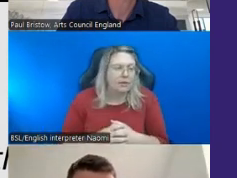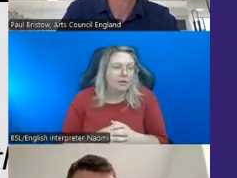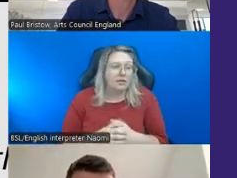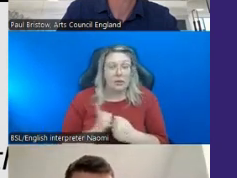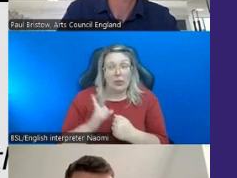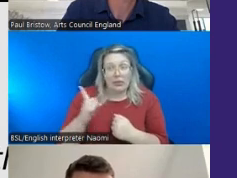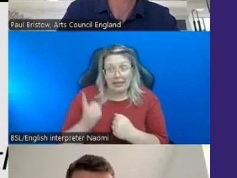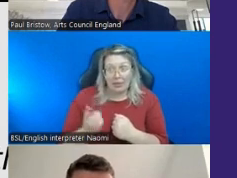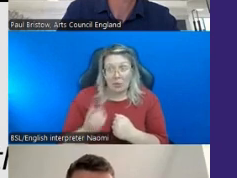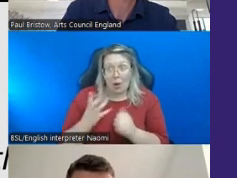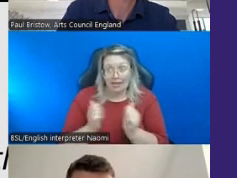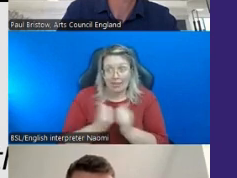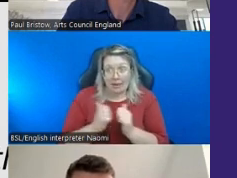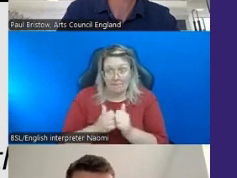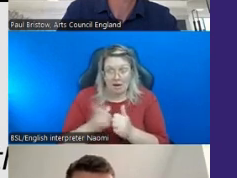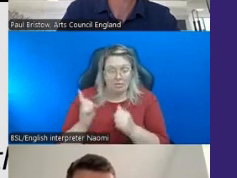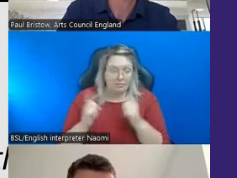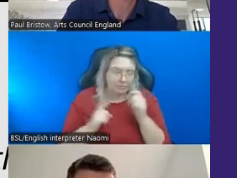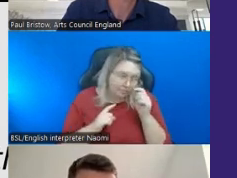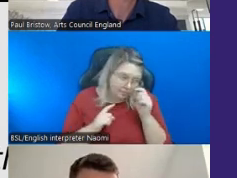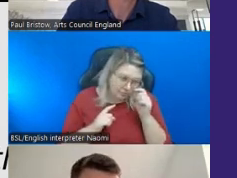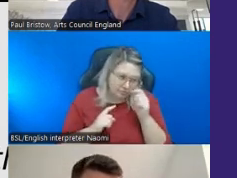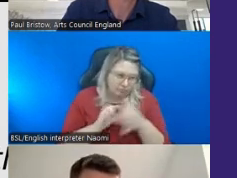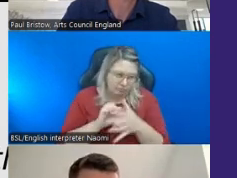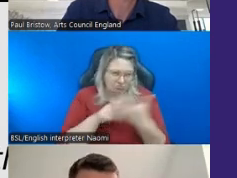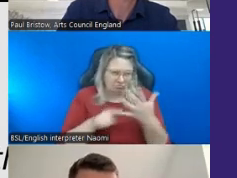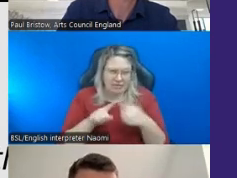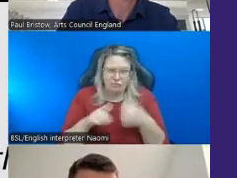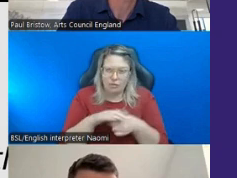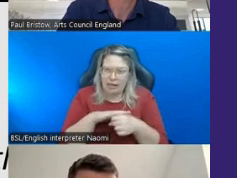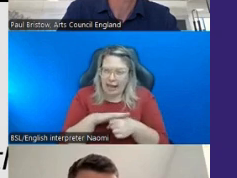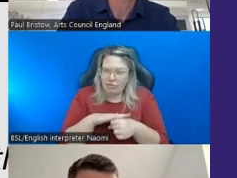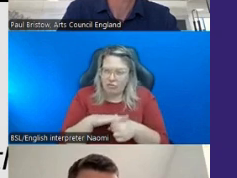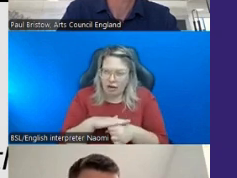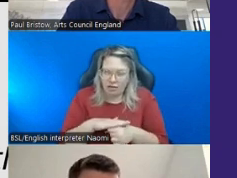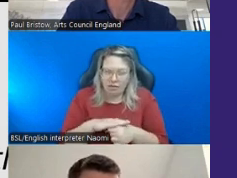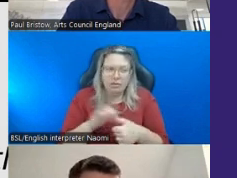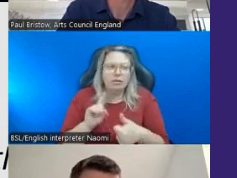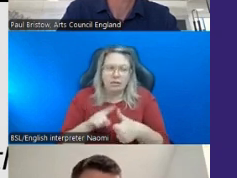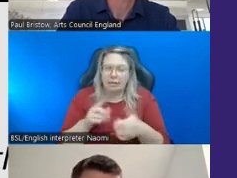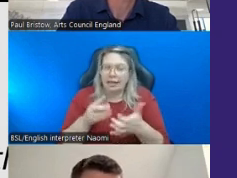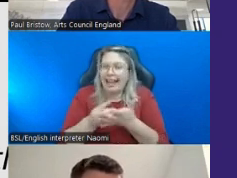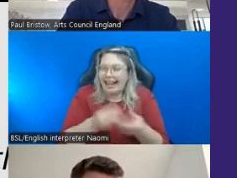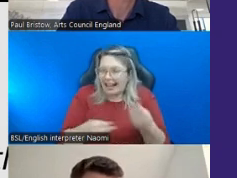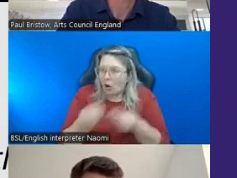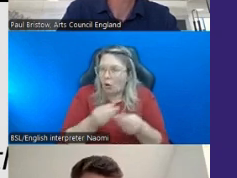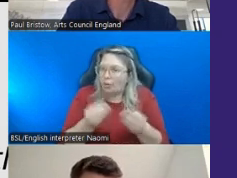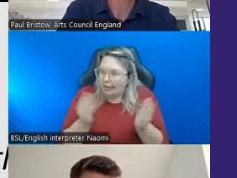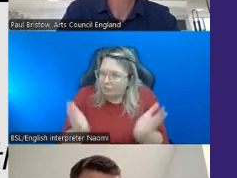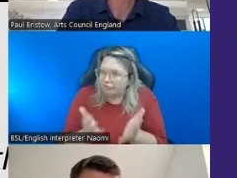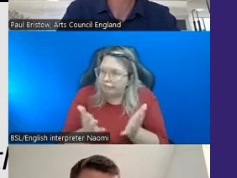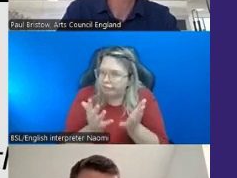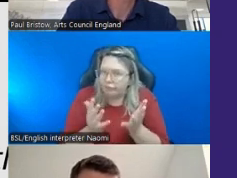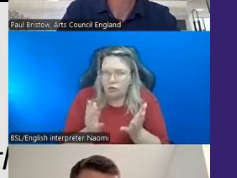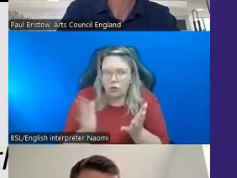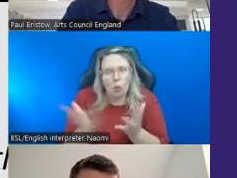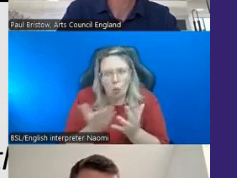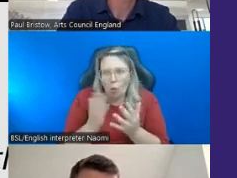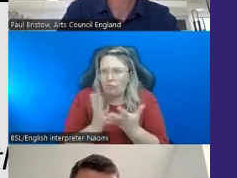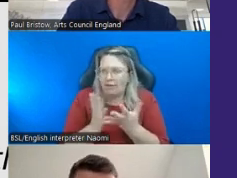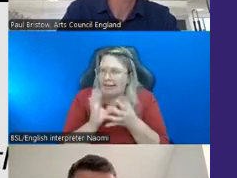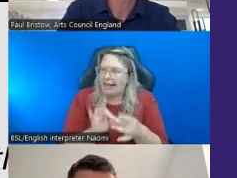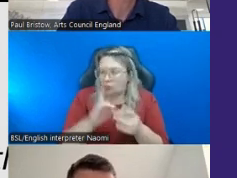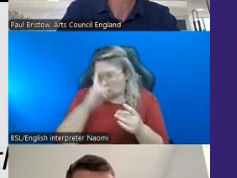paper. Roughly, they sit across. There's a big focus on driving economic growth underneath all of these areas